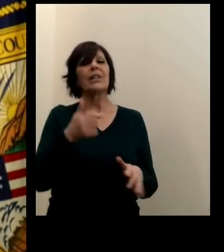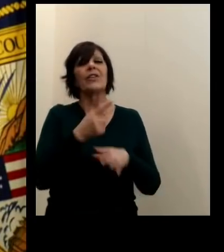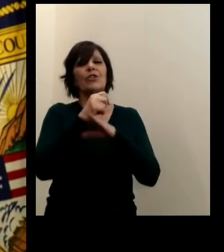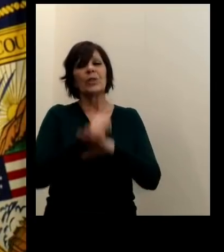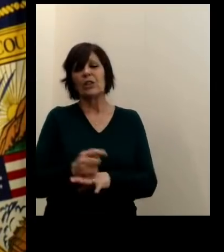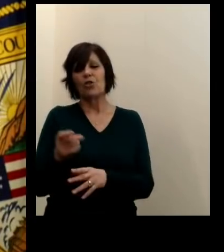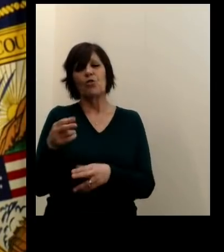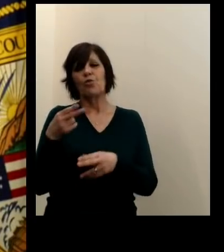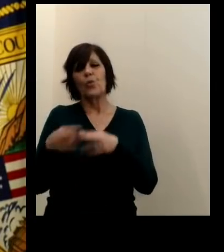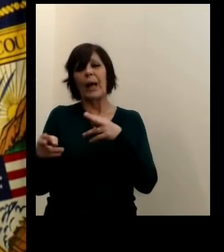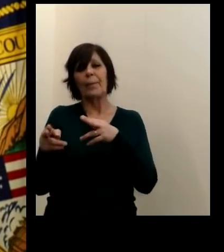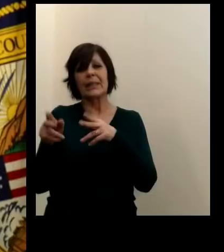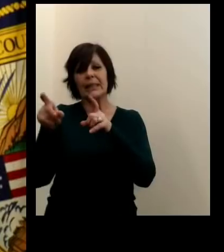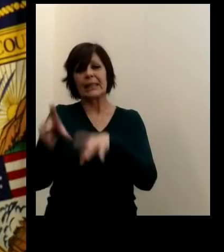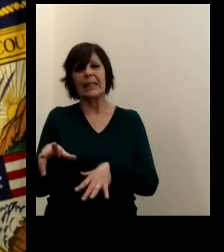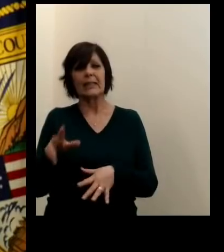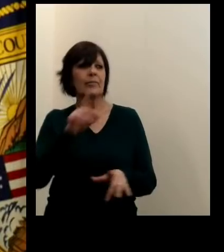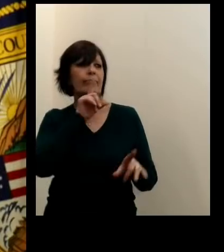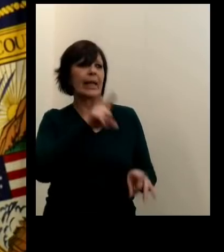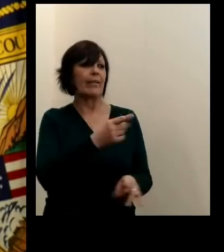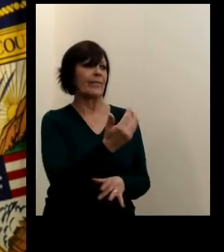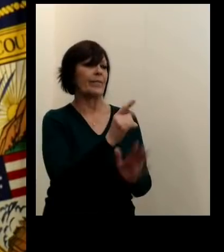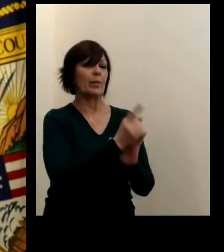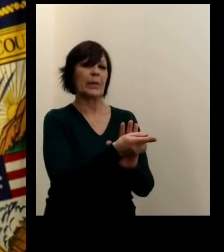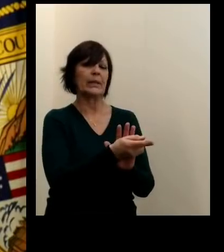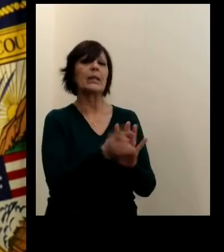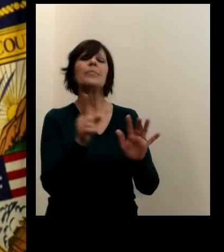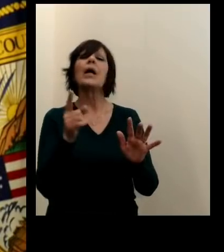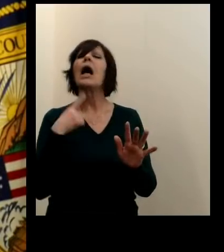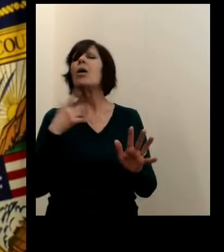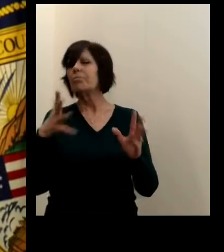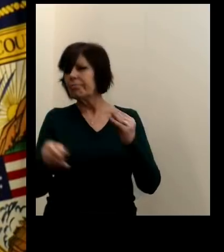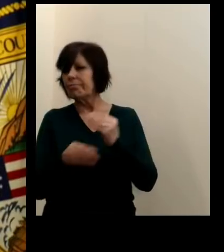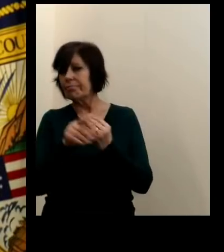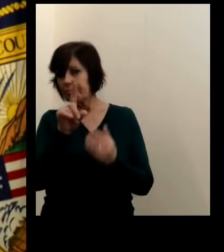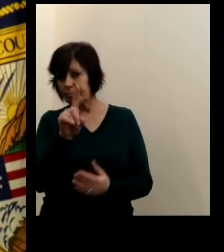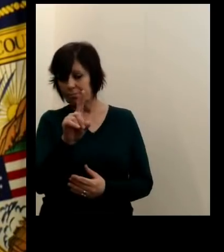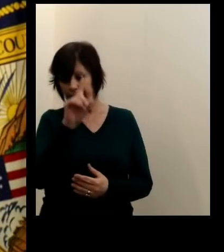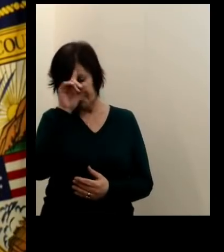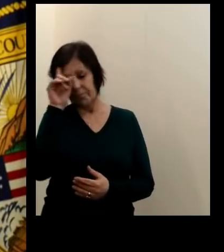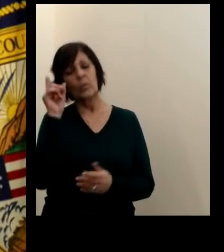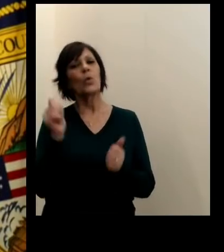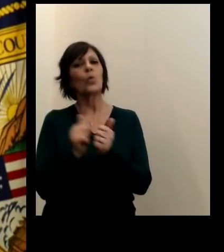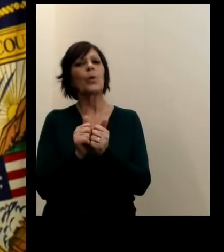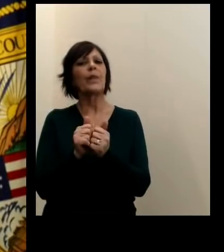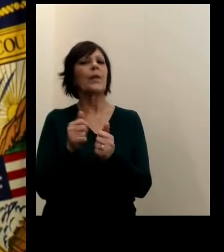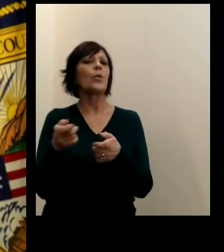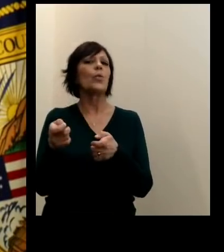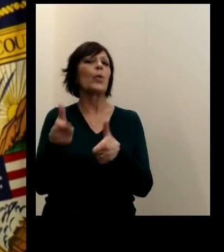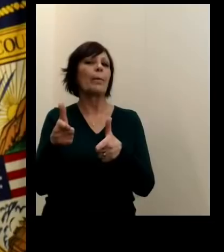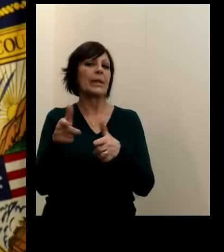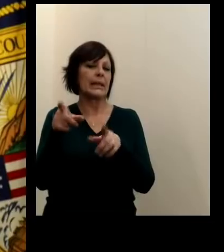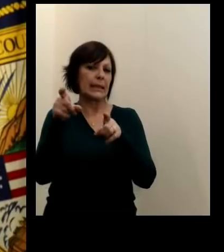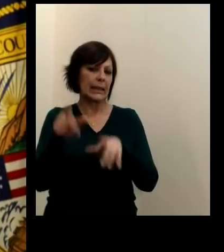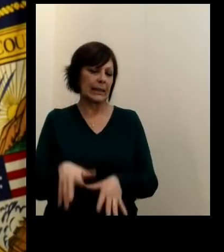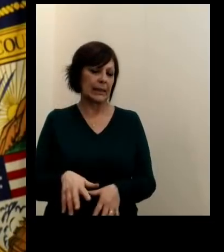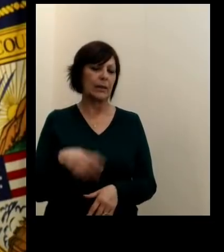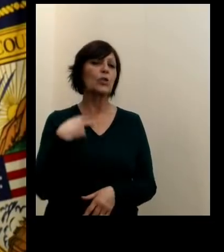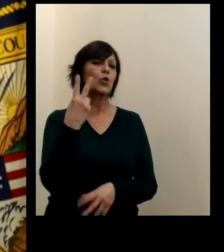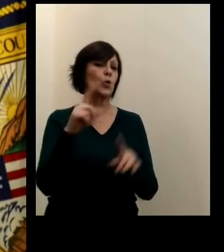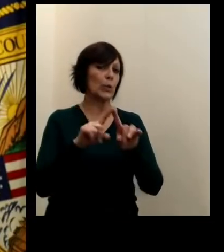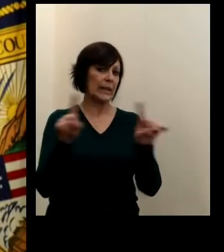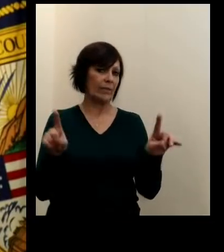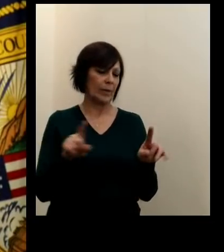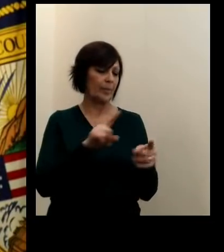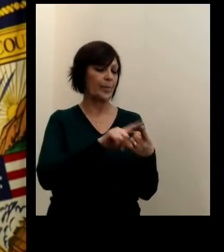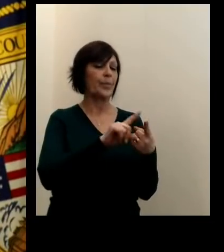test where you get a response in 15 minutes. The only thing I would note with regards to rapid tests is there's two different rapid tests. There's